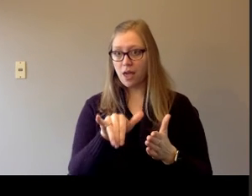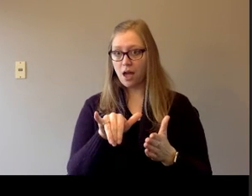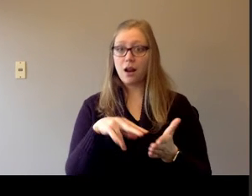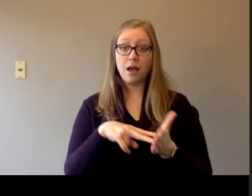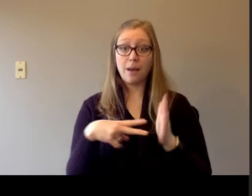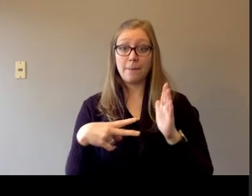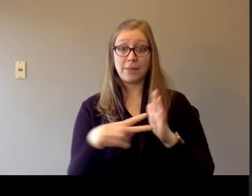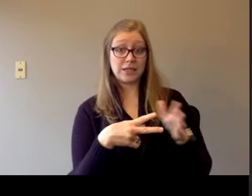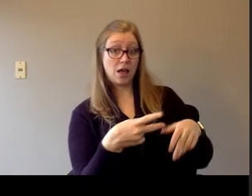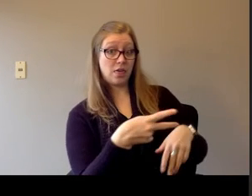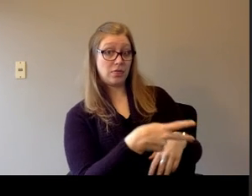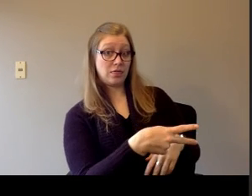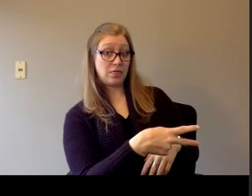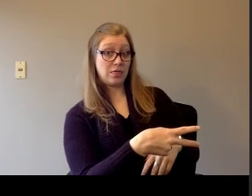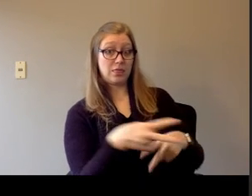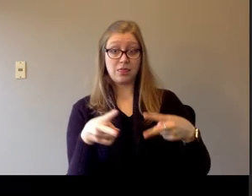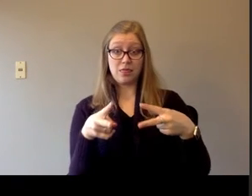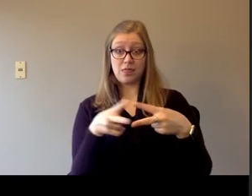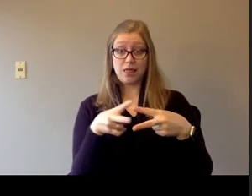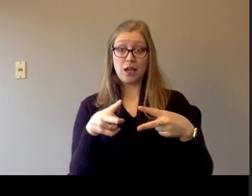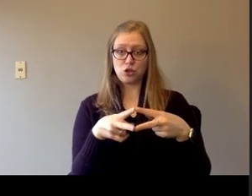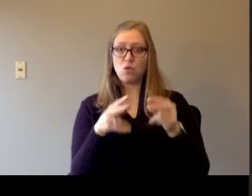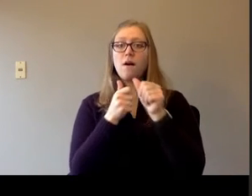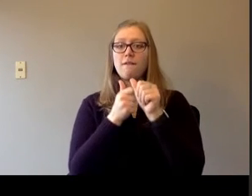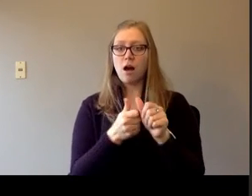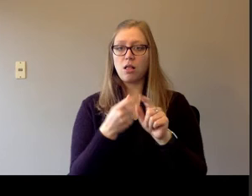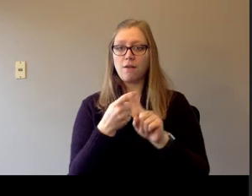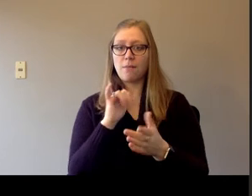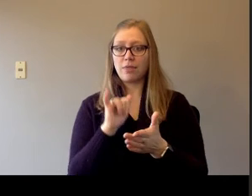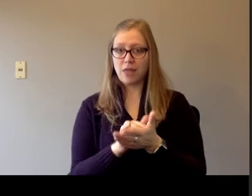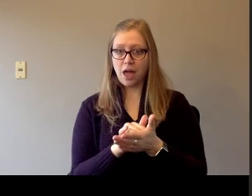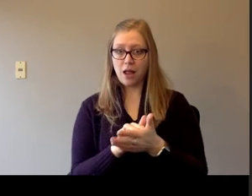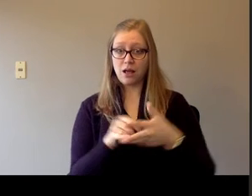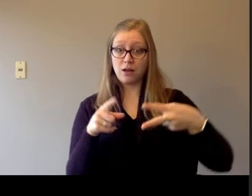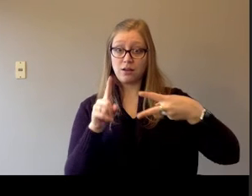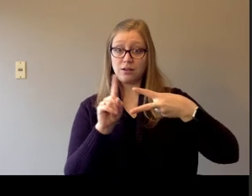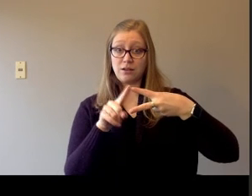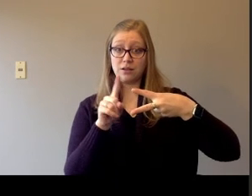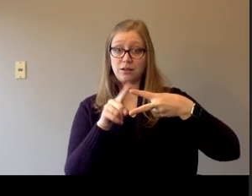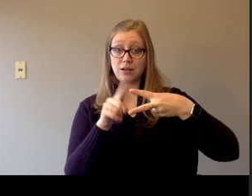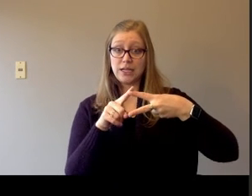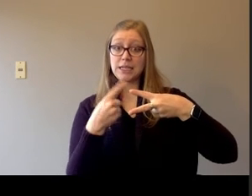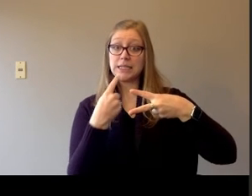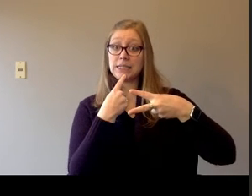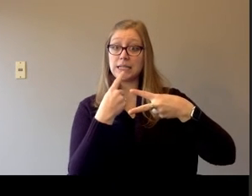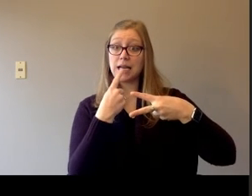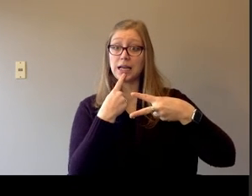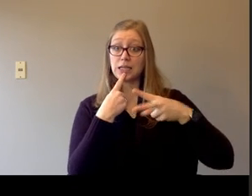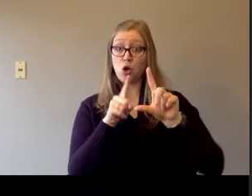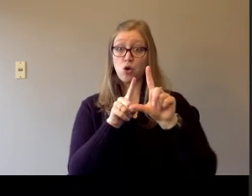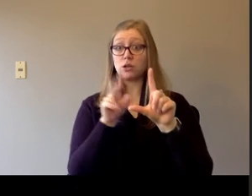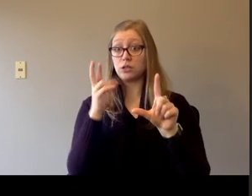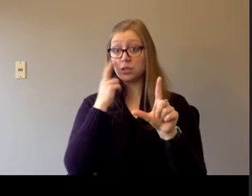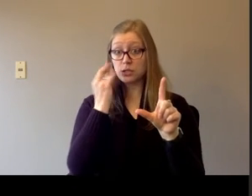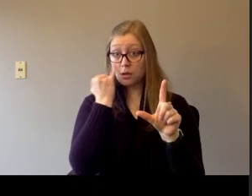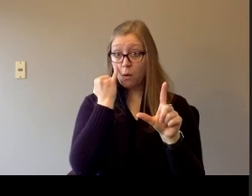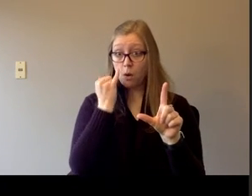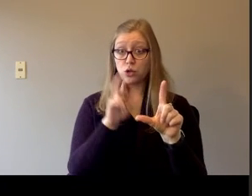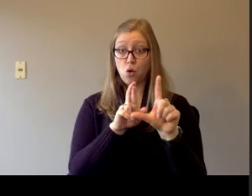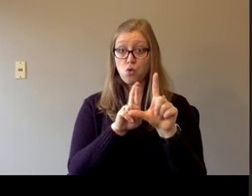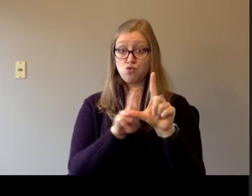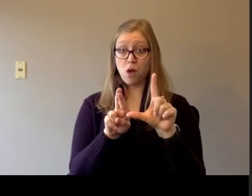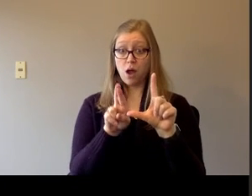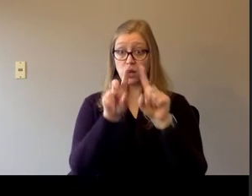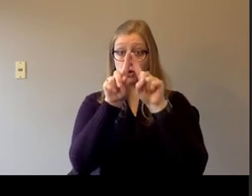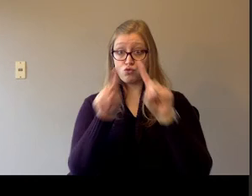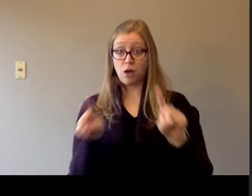there's two of them. One of them says that if I add the other two angles of a right triangle, the two angles that are not 90 degrees,